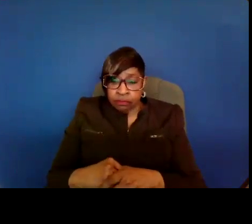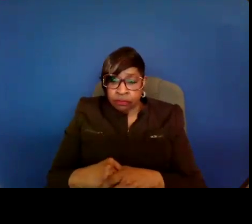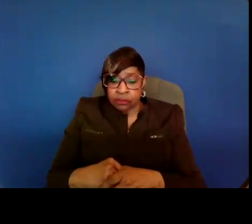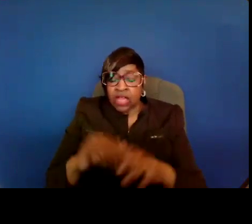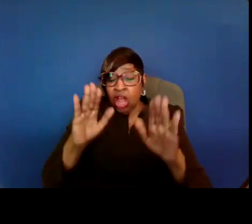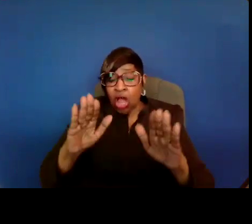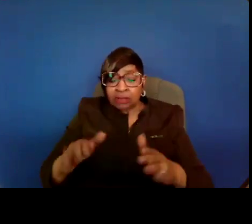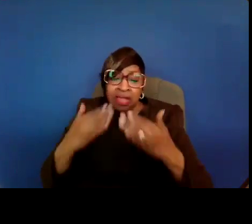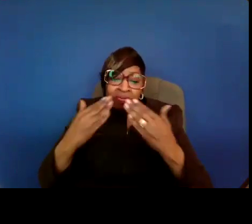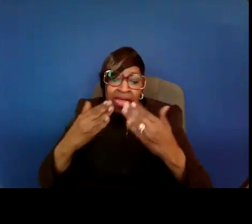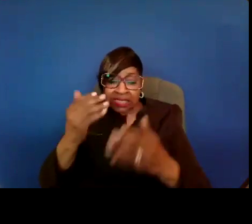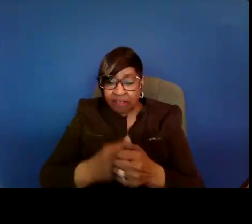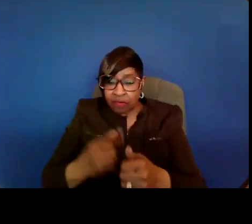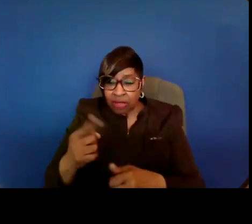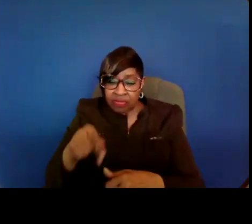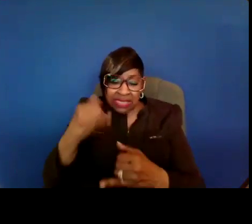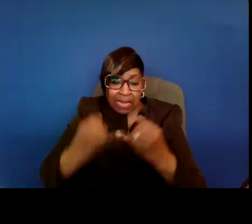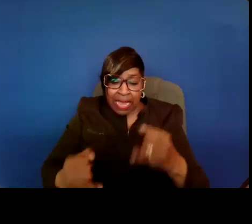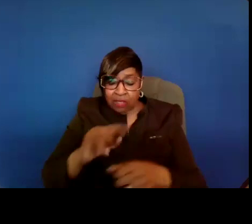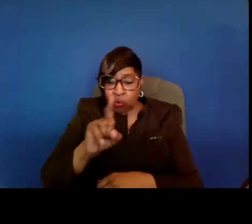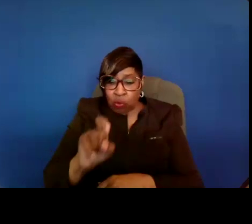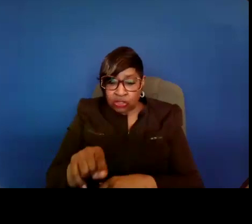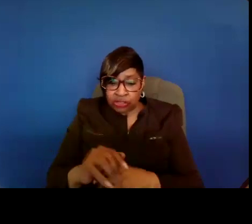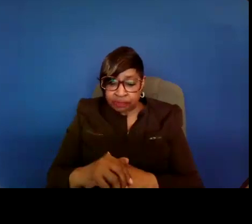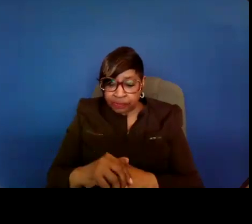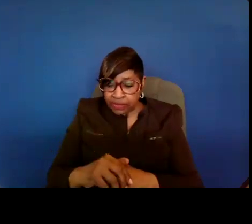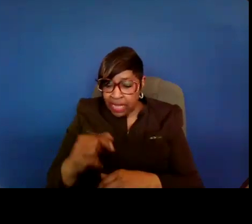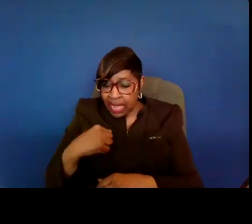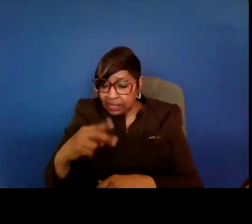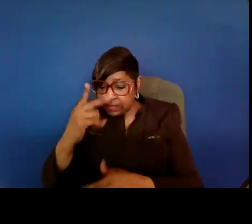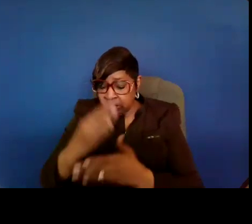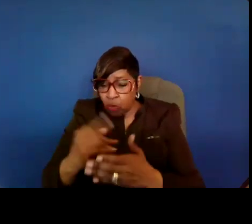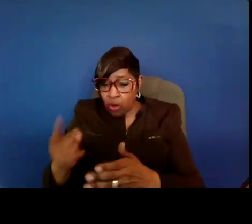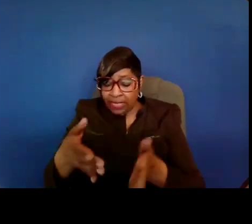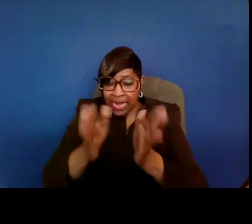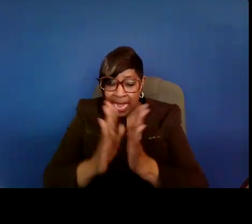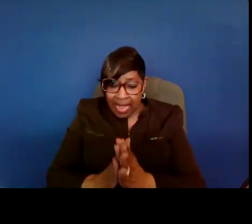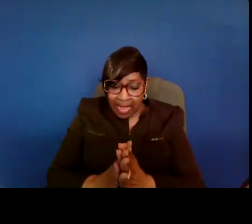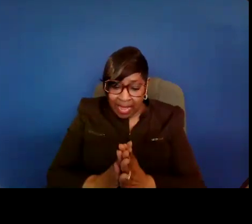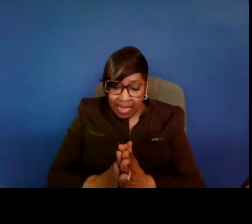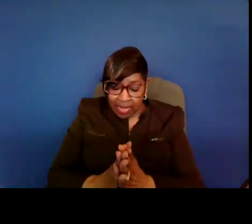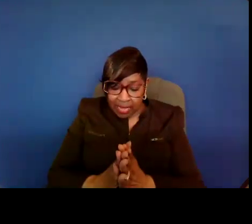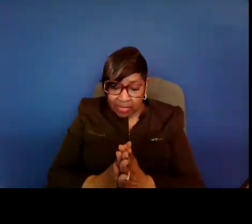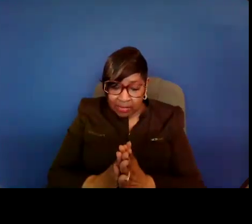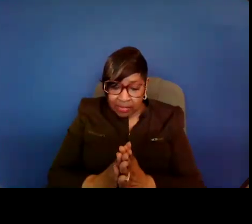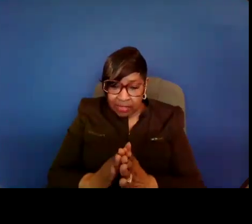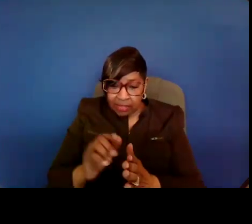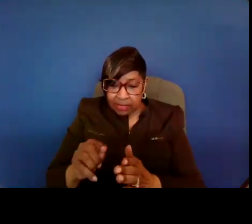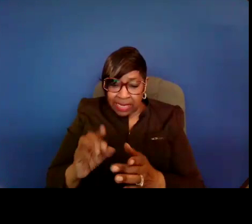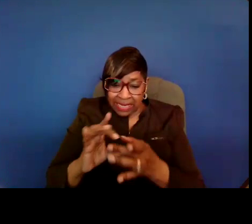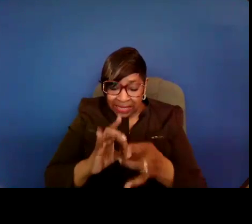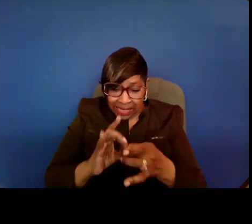Awesome. Thanks, everyone. I think this will be our last question for the day. I see someone has asked, sort of in the vein of connection and